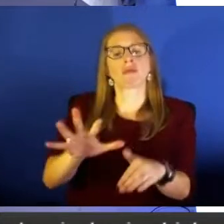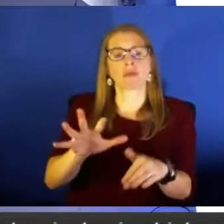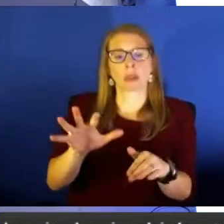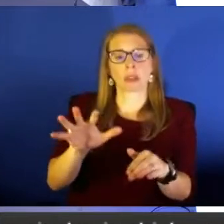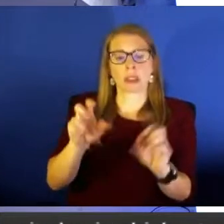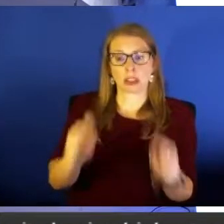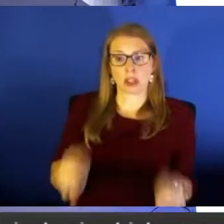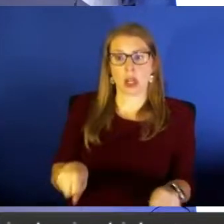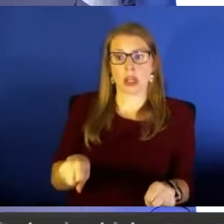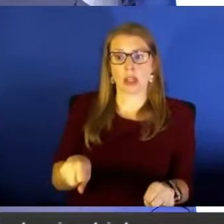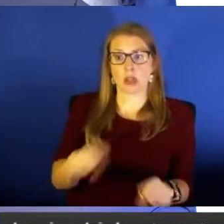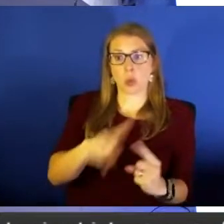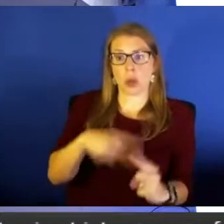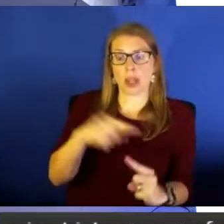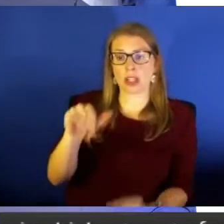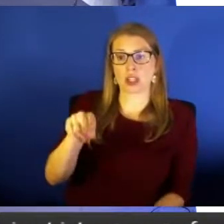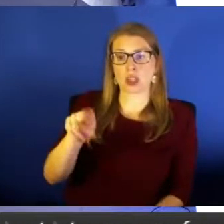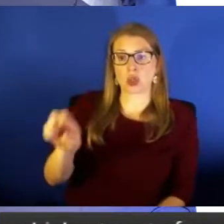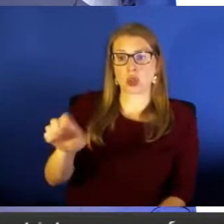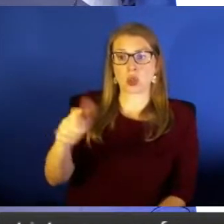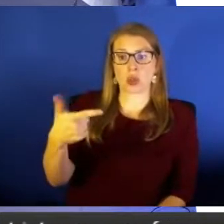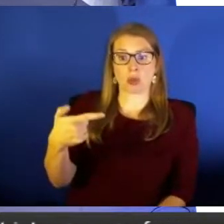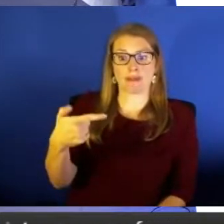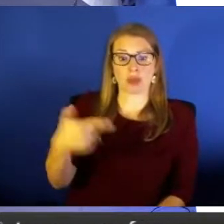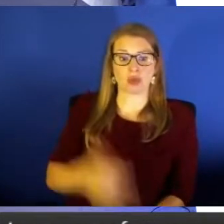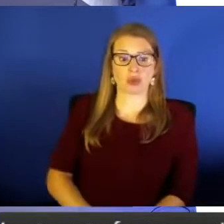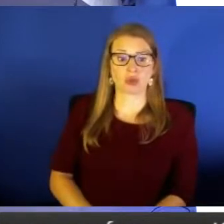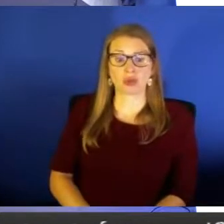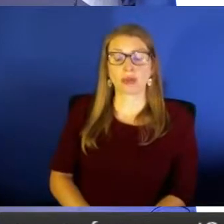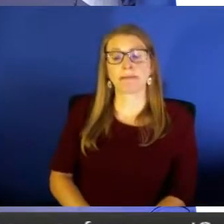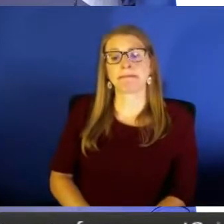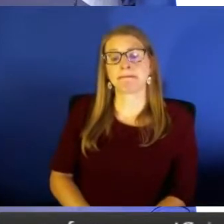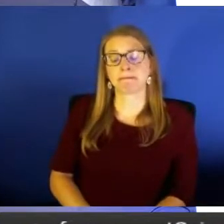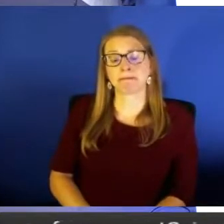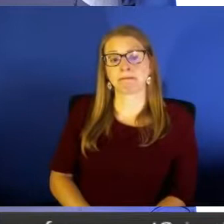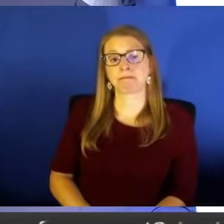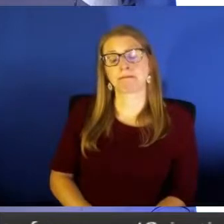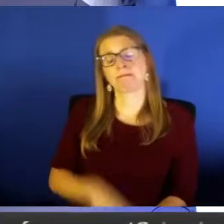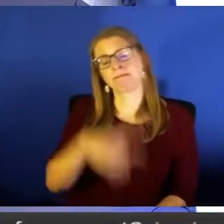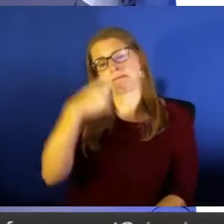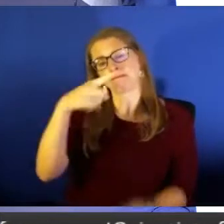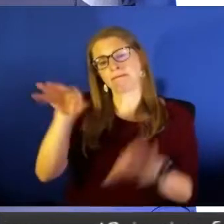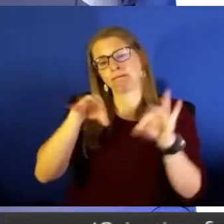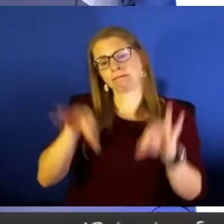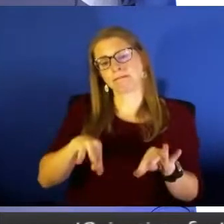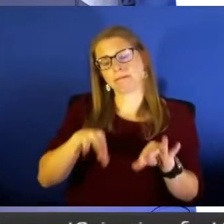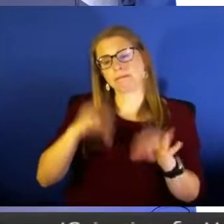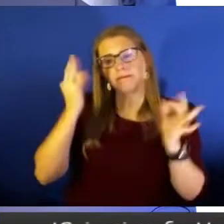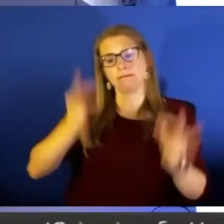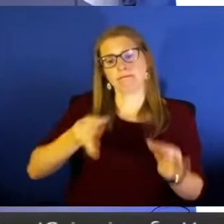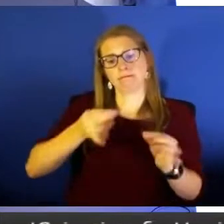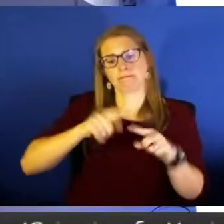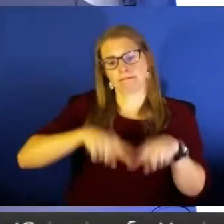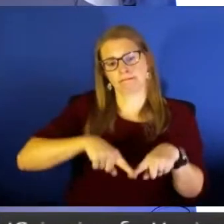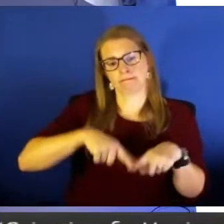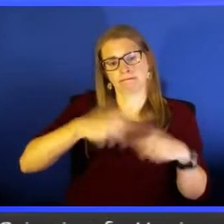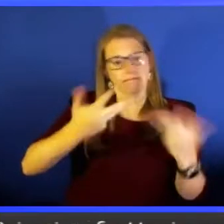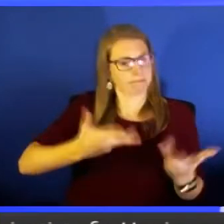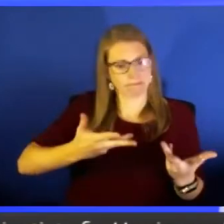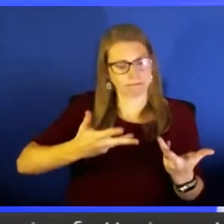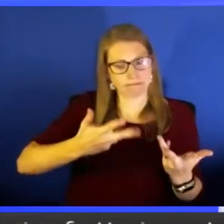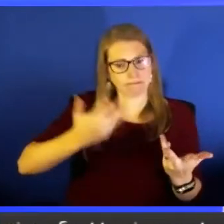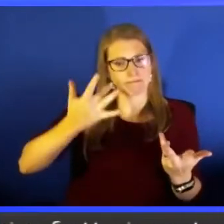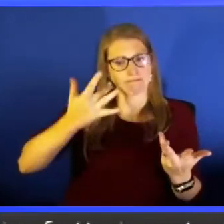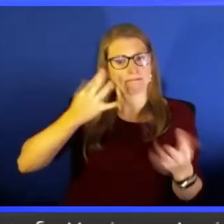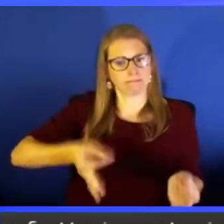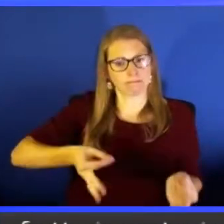June 21st. So can you talk about what this decision is based on and what impact this could have on current cases? Yeah, well, certainly it's based